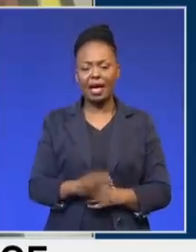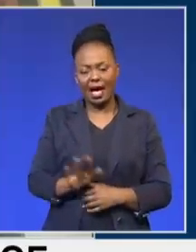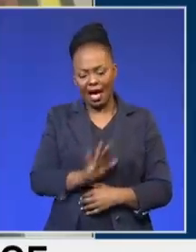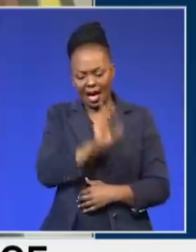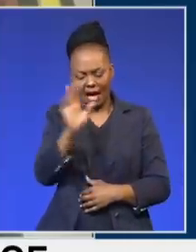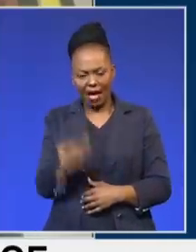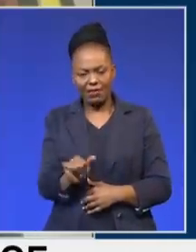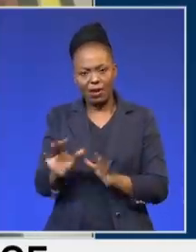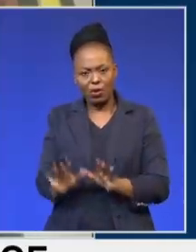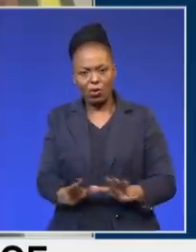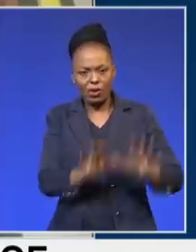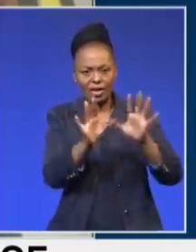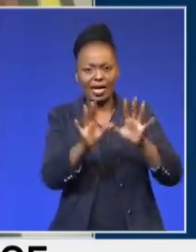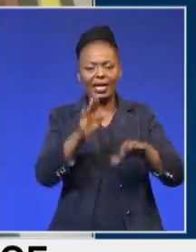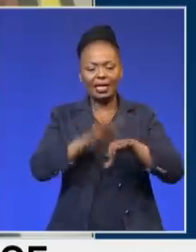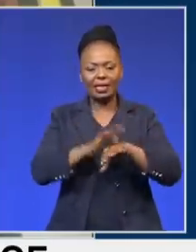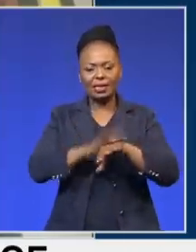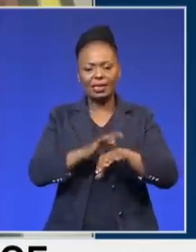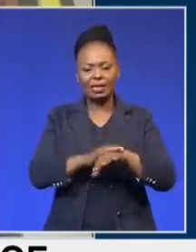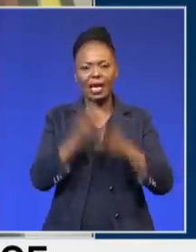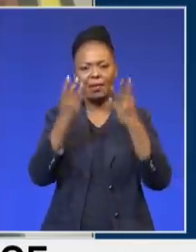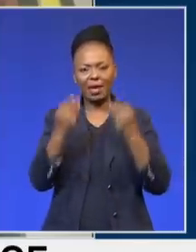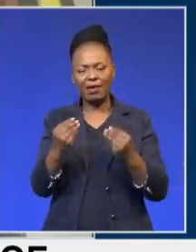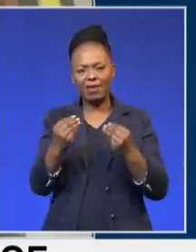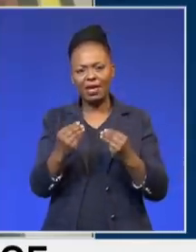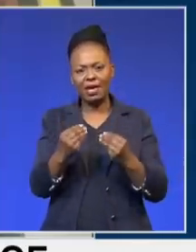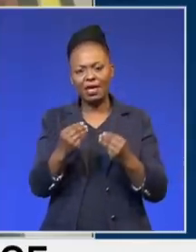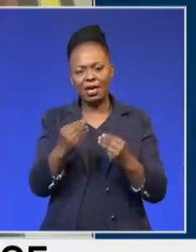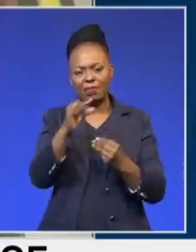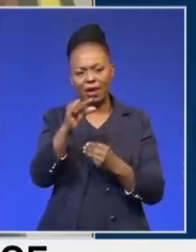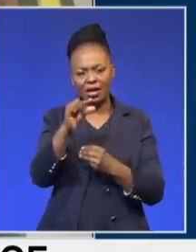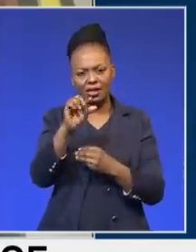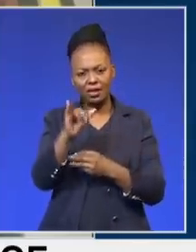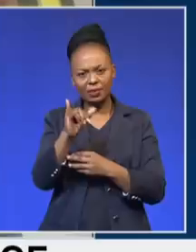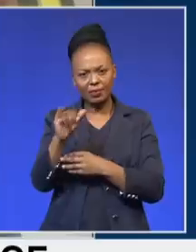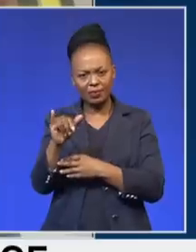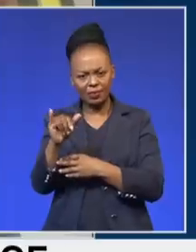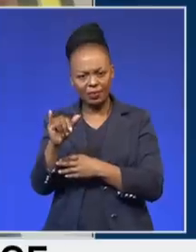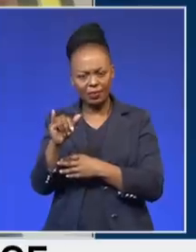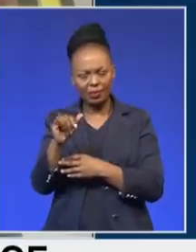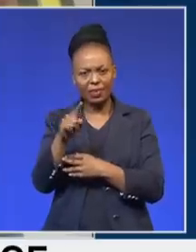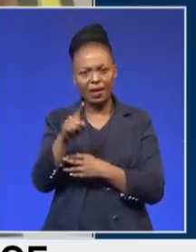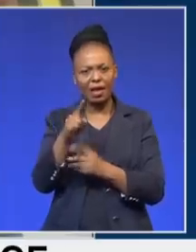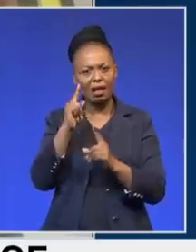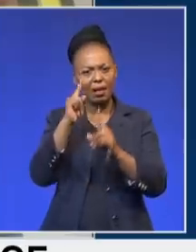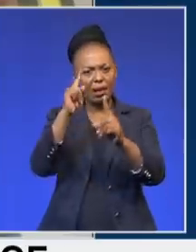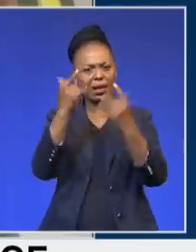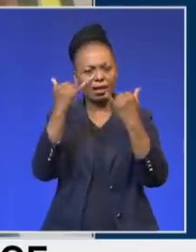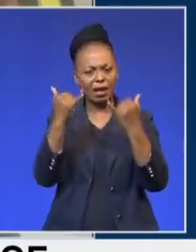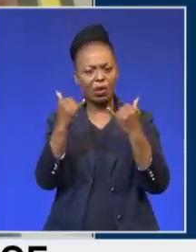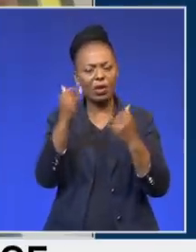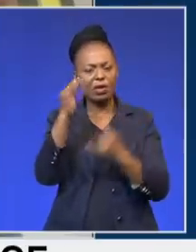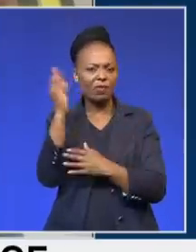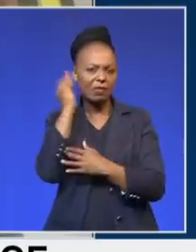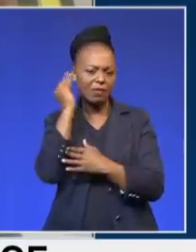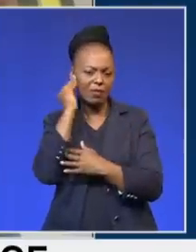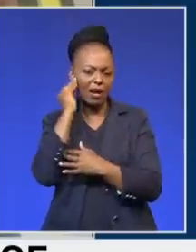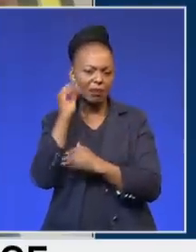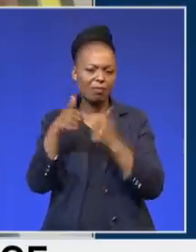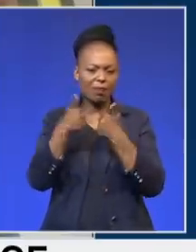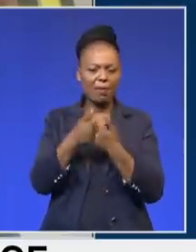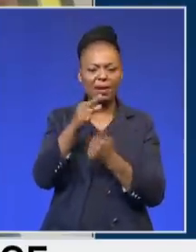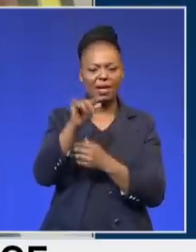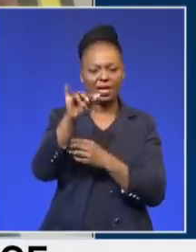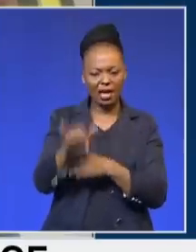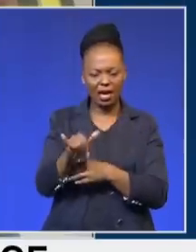the period that there was a gay pride march scheduled for that time. And if you know that in our continent, we are faced with challenges of homophobia, when